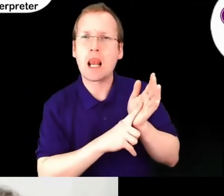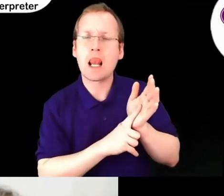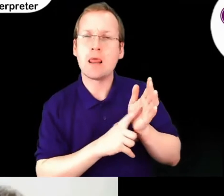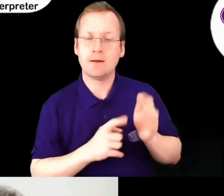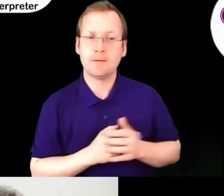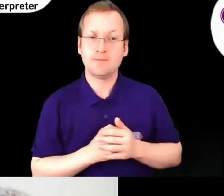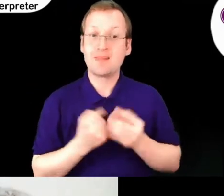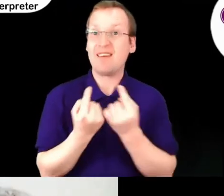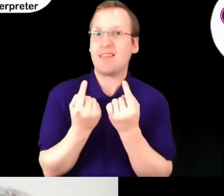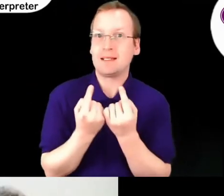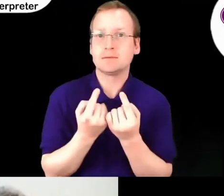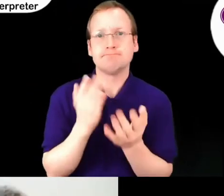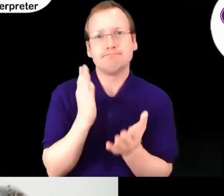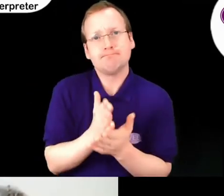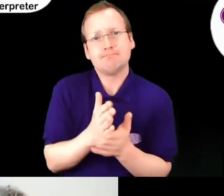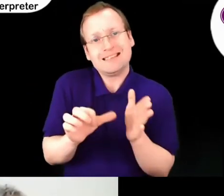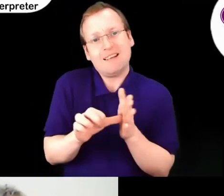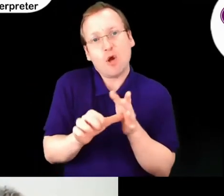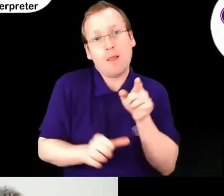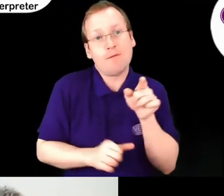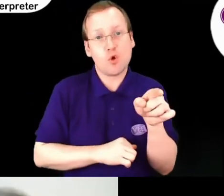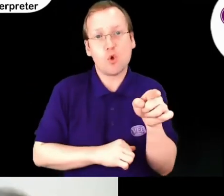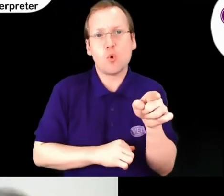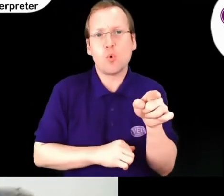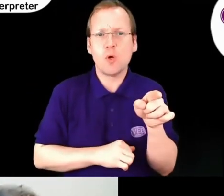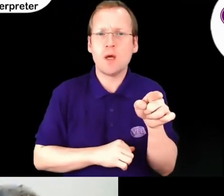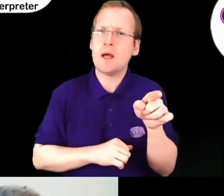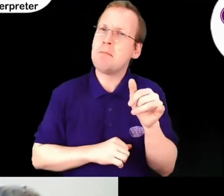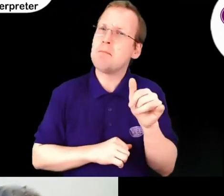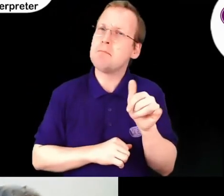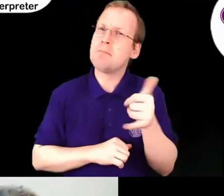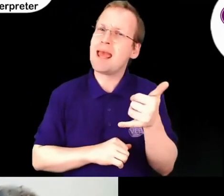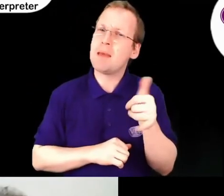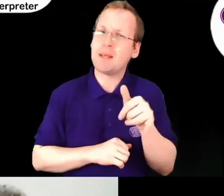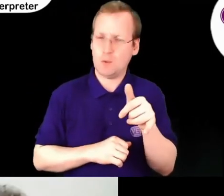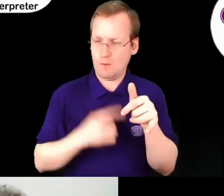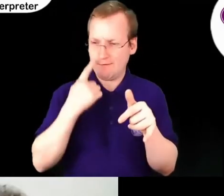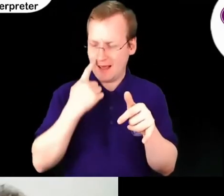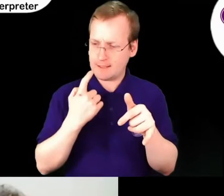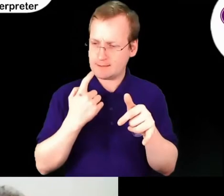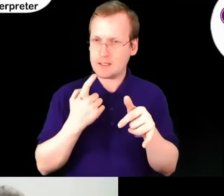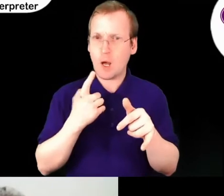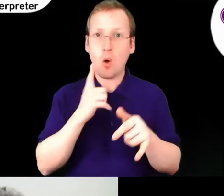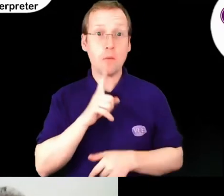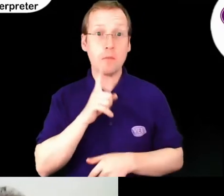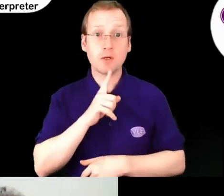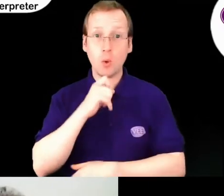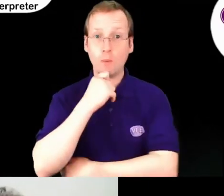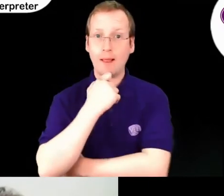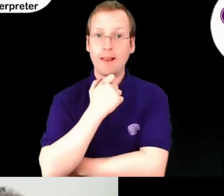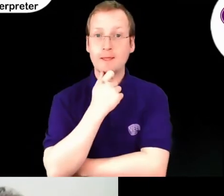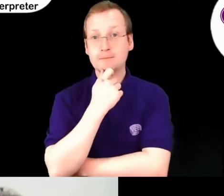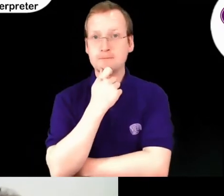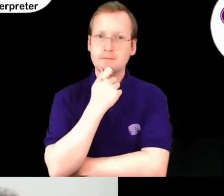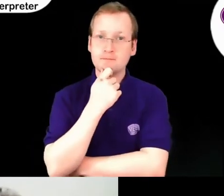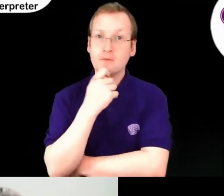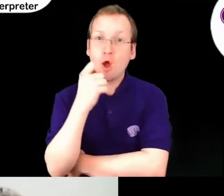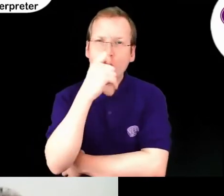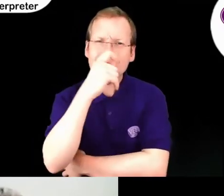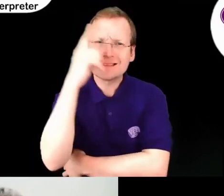things will be very difficult for you, but perhaps you will find an understanding woman. Well, I thought, what is she